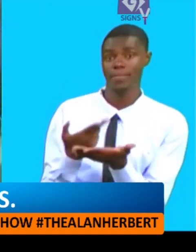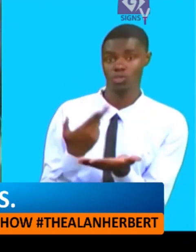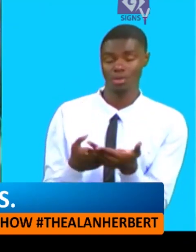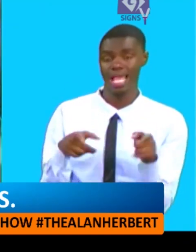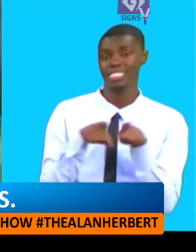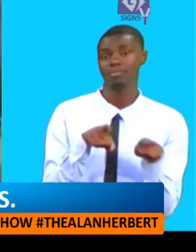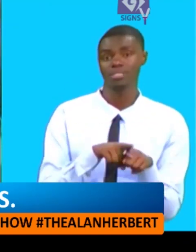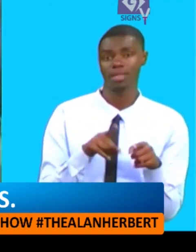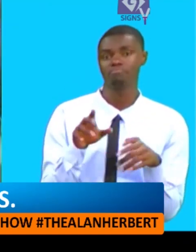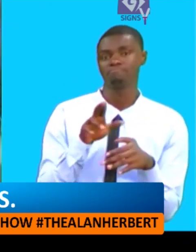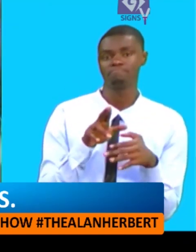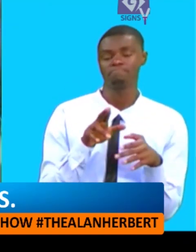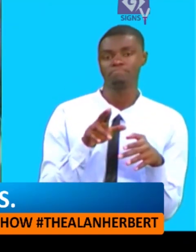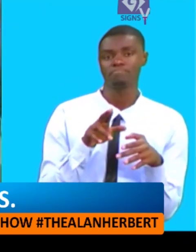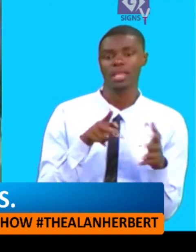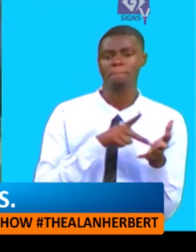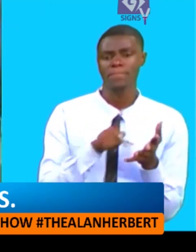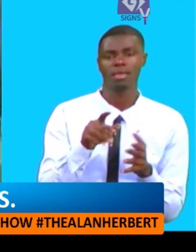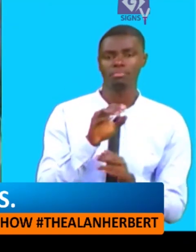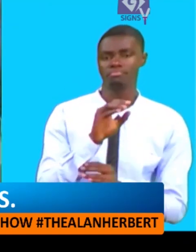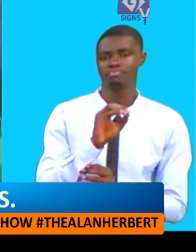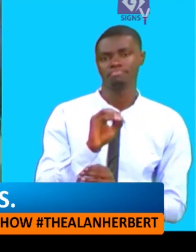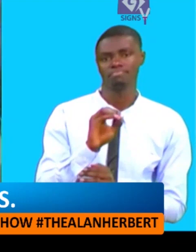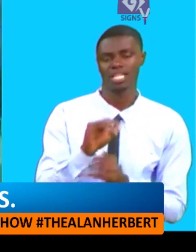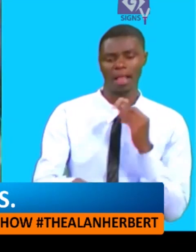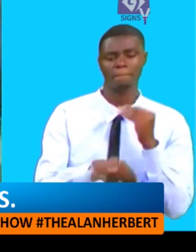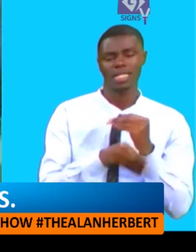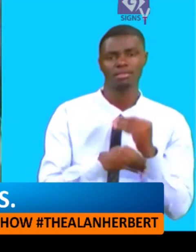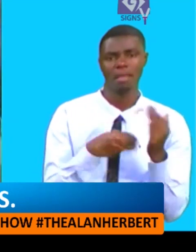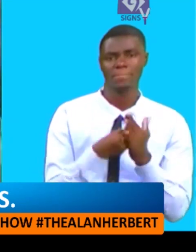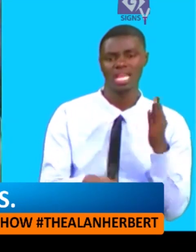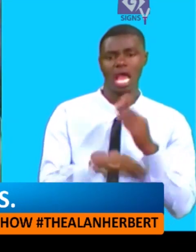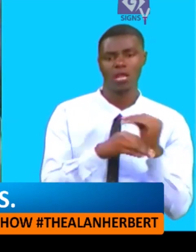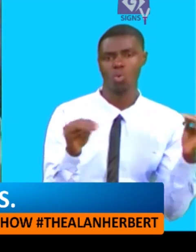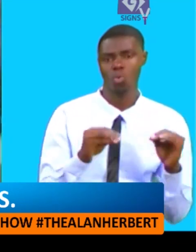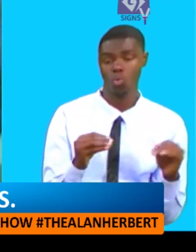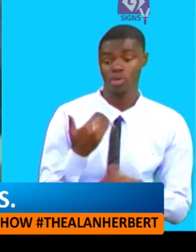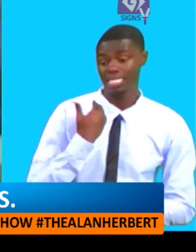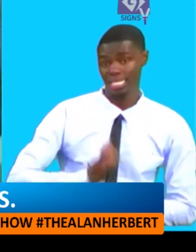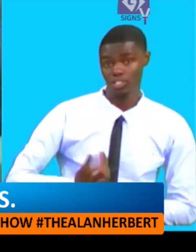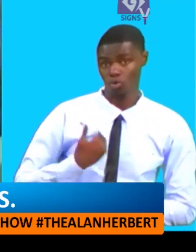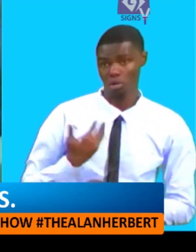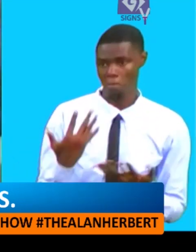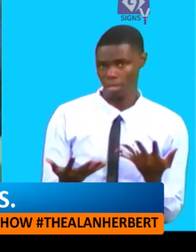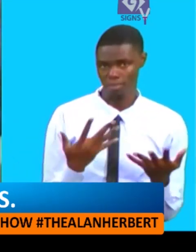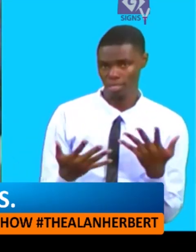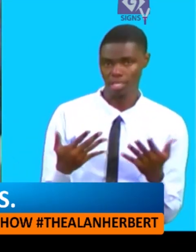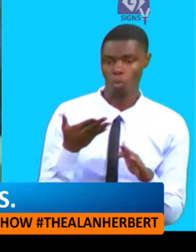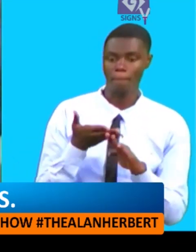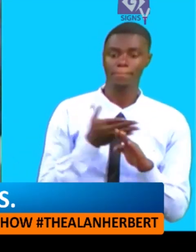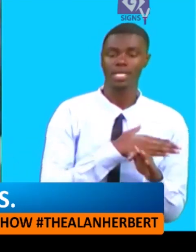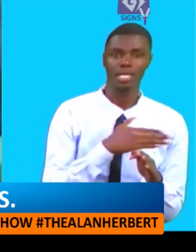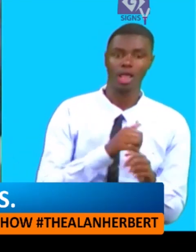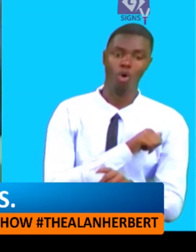same applies. You won't be able to pay anything extra. If you go there for a surgical procedure, it will simply be pre-authorized, and then the